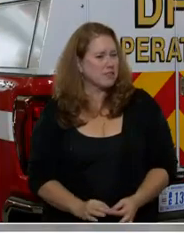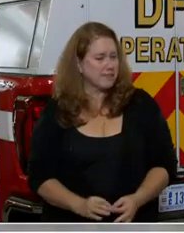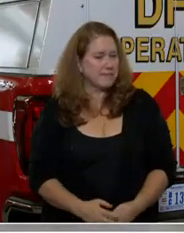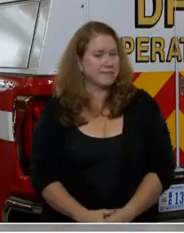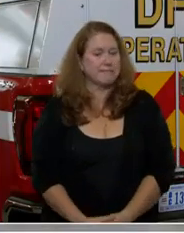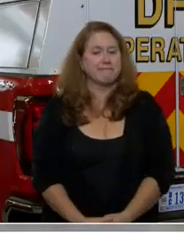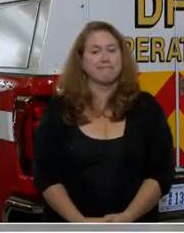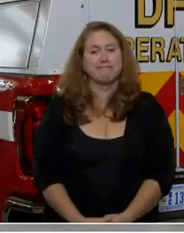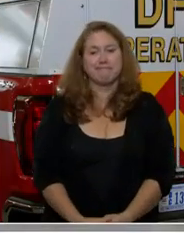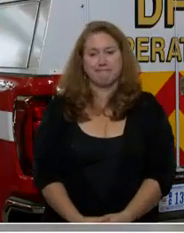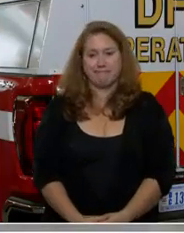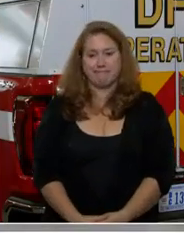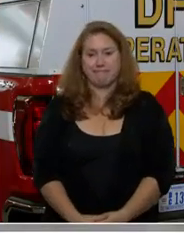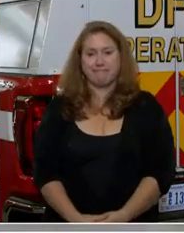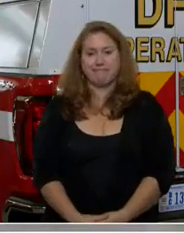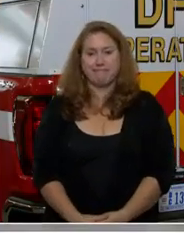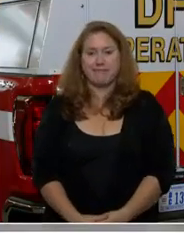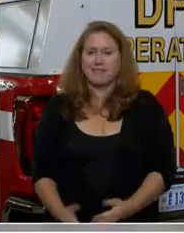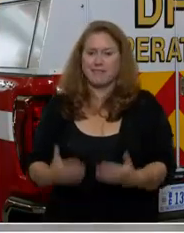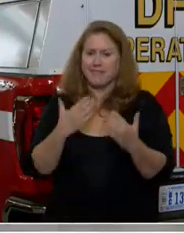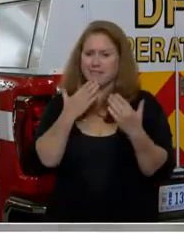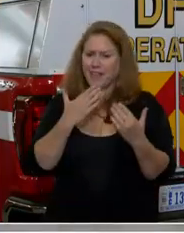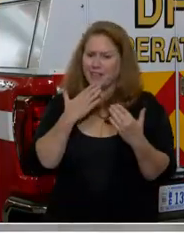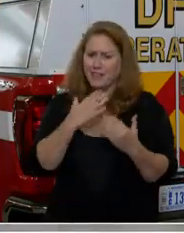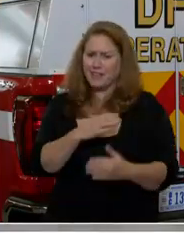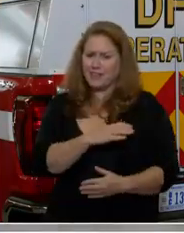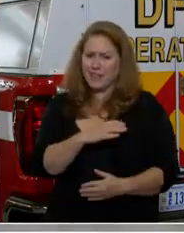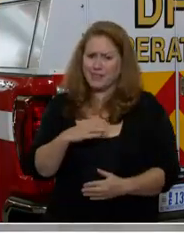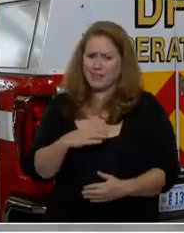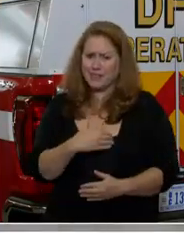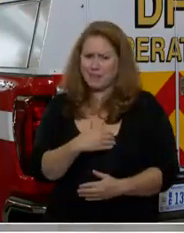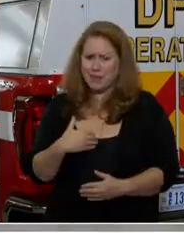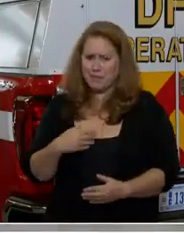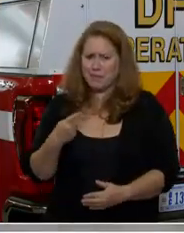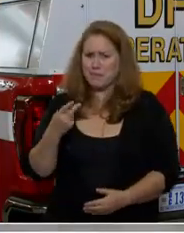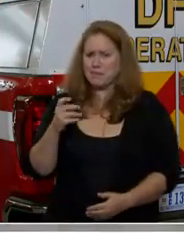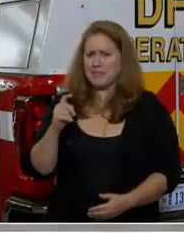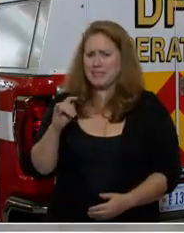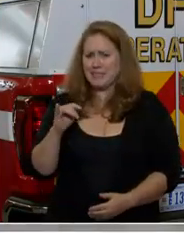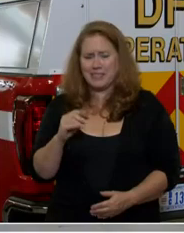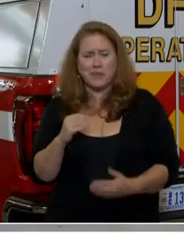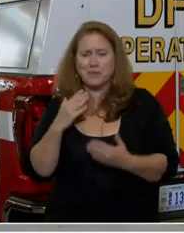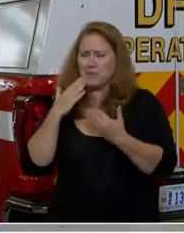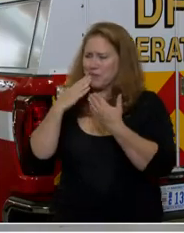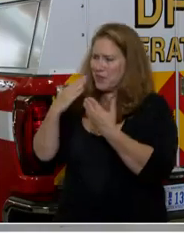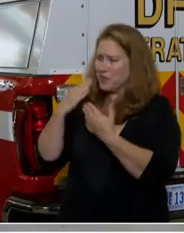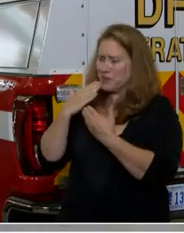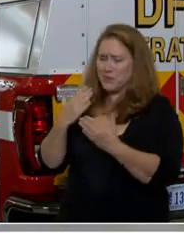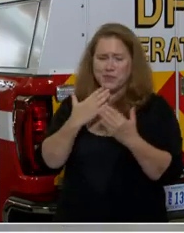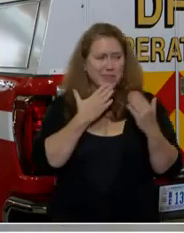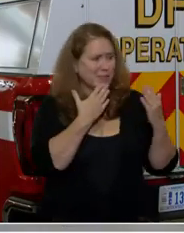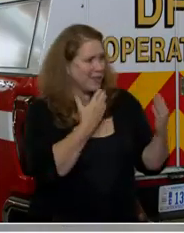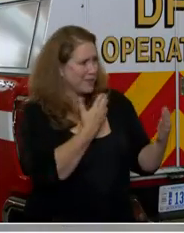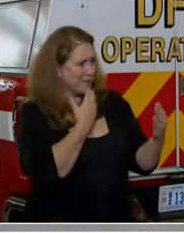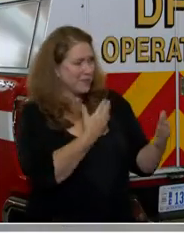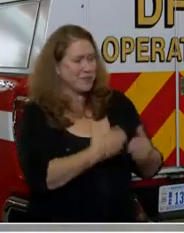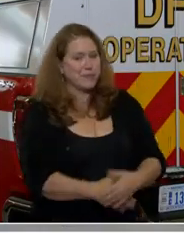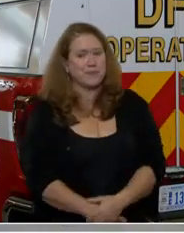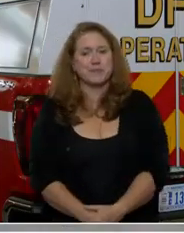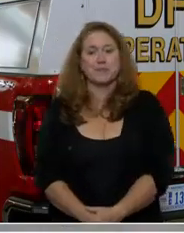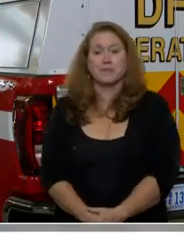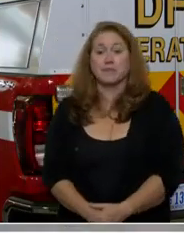Thank you, Councilmember Pinto. Thank you, Mayor Bowser. Thank you to all of the members of